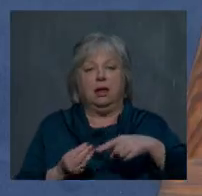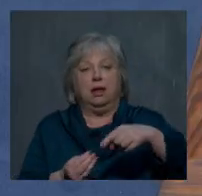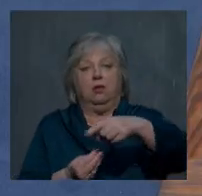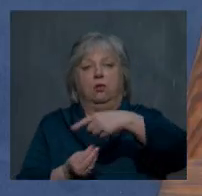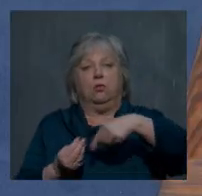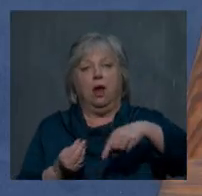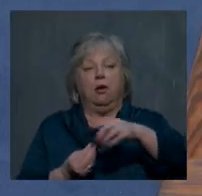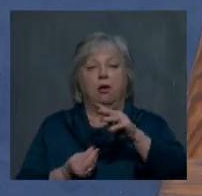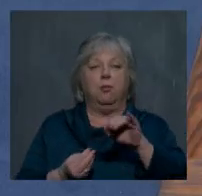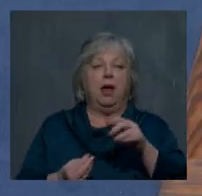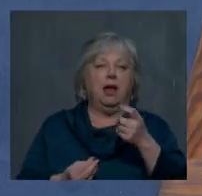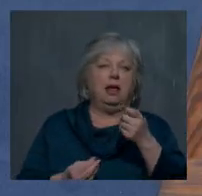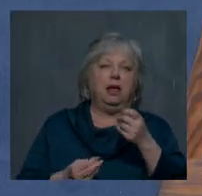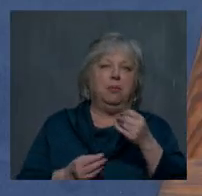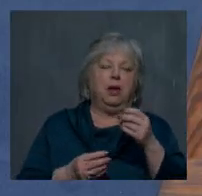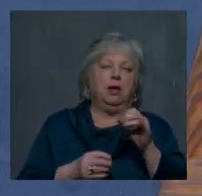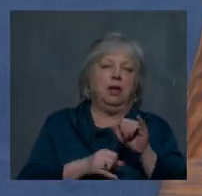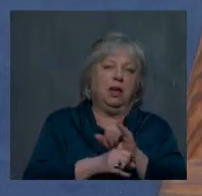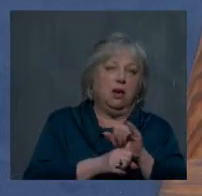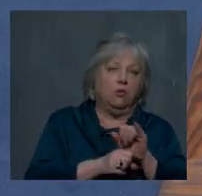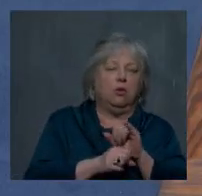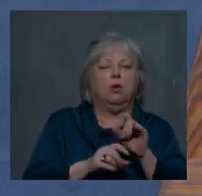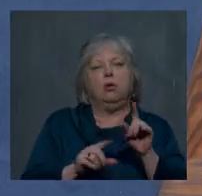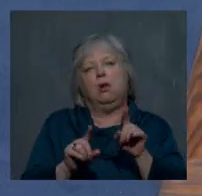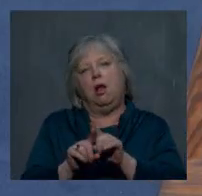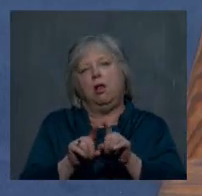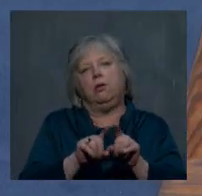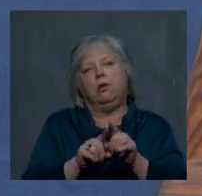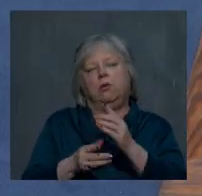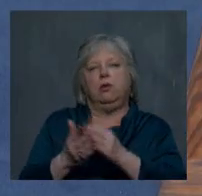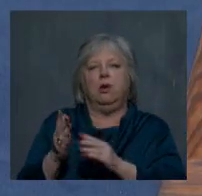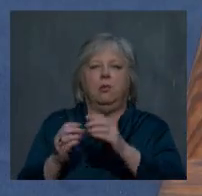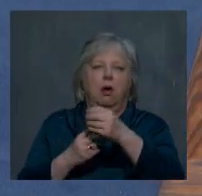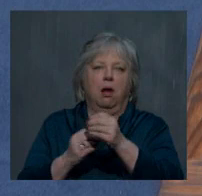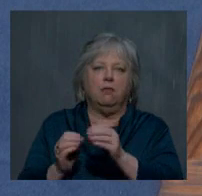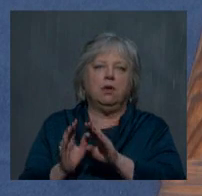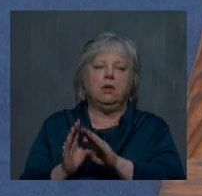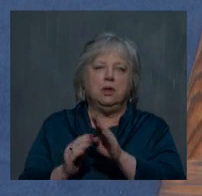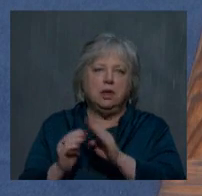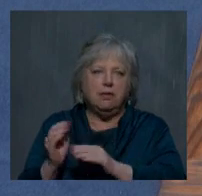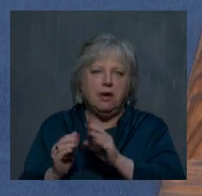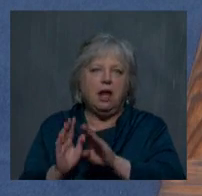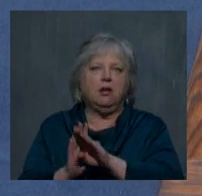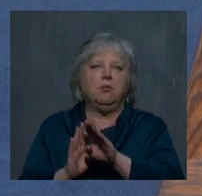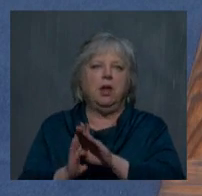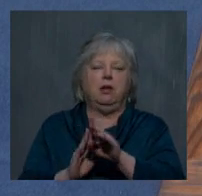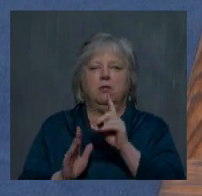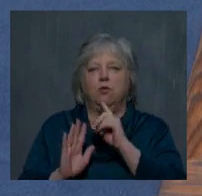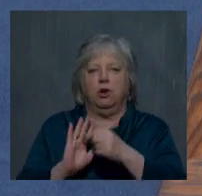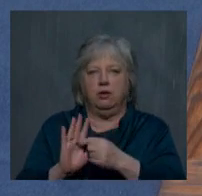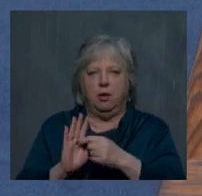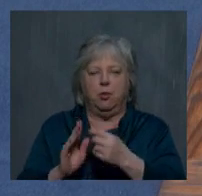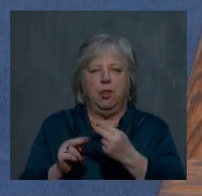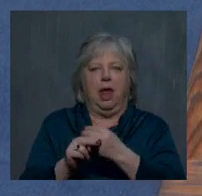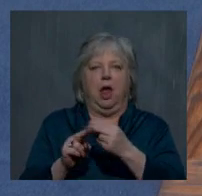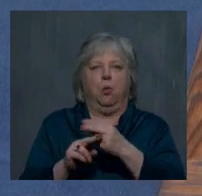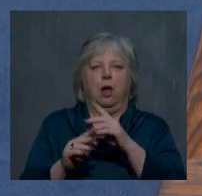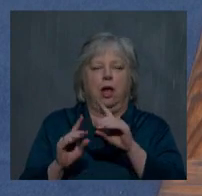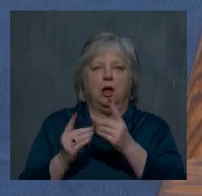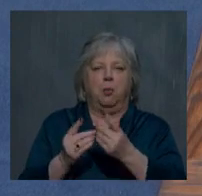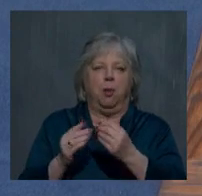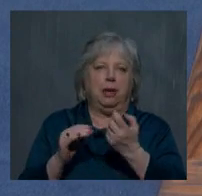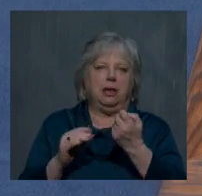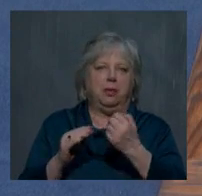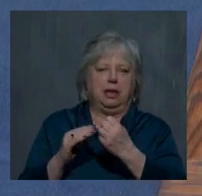surrounded by a little bit of the industrial, there's also some office development like the Highway Department just a little bit south of it,